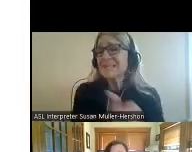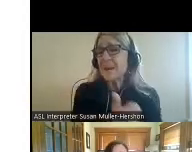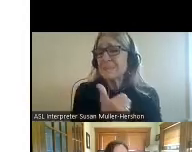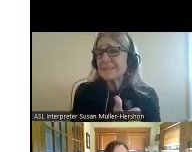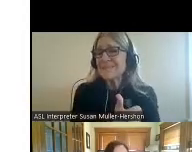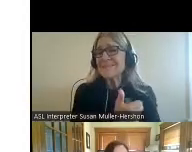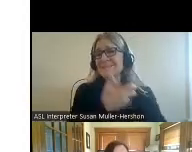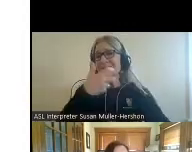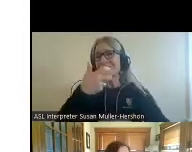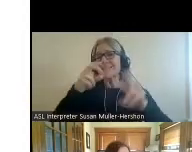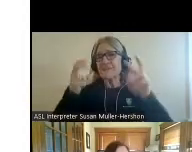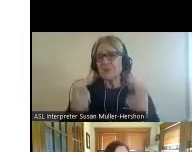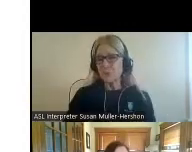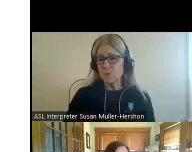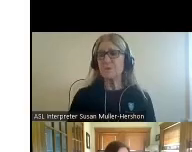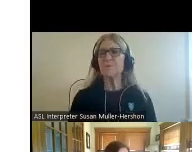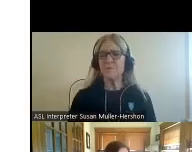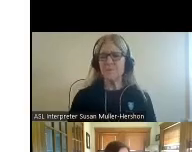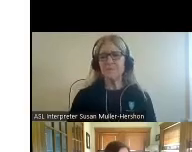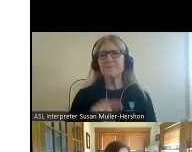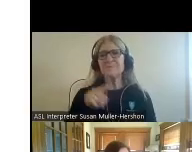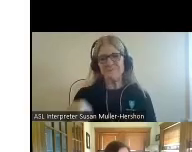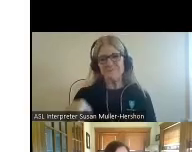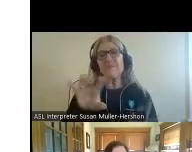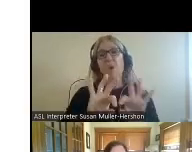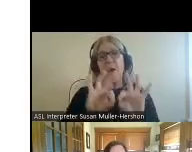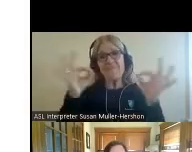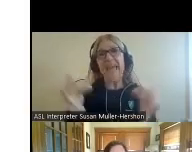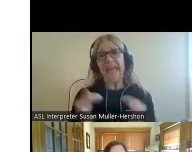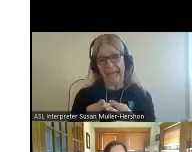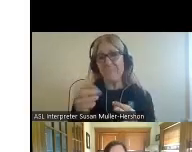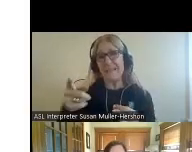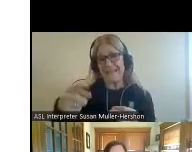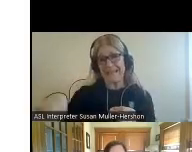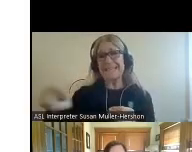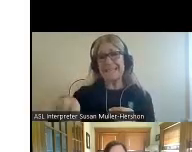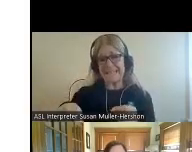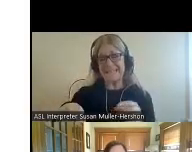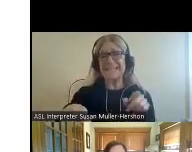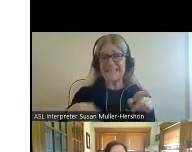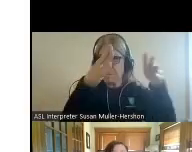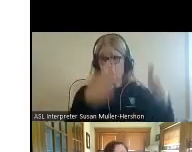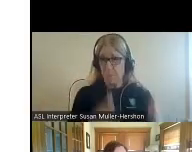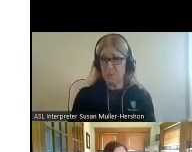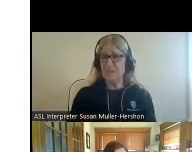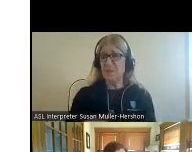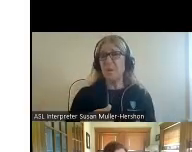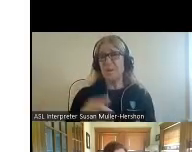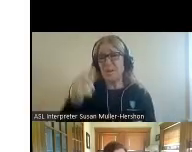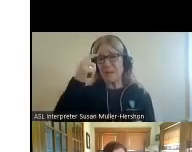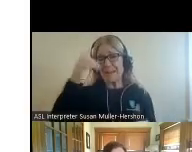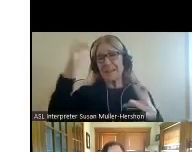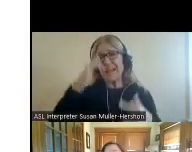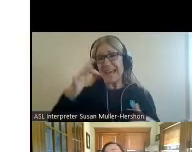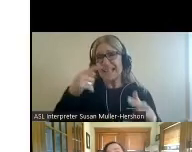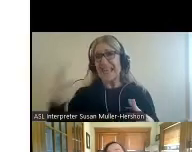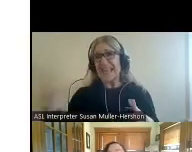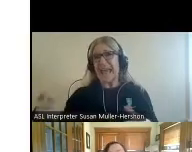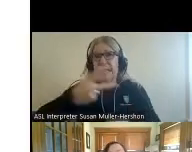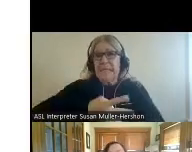For families, for particularly people with serious mental illness, there is often a large caregiving